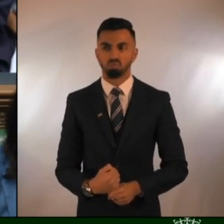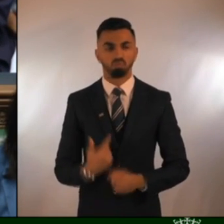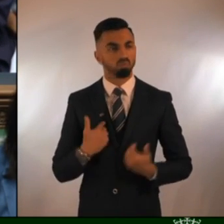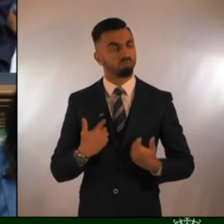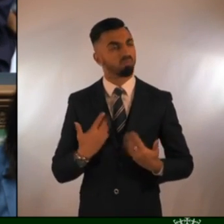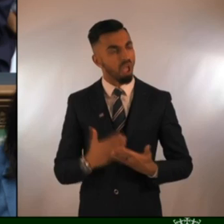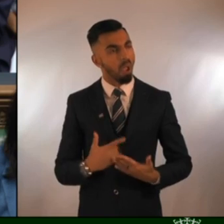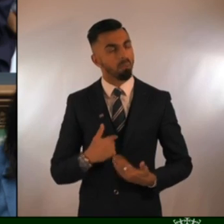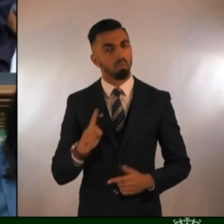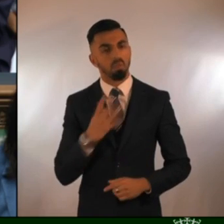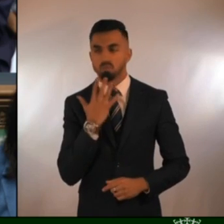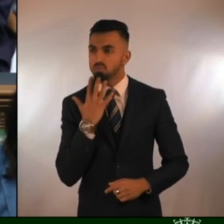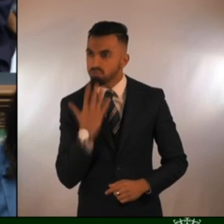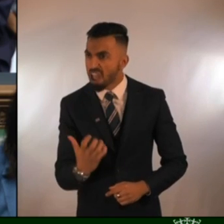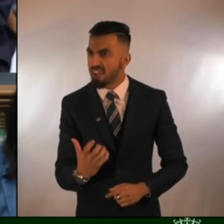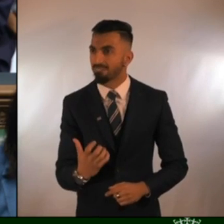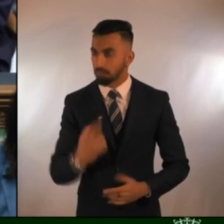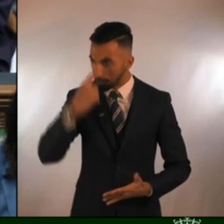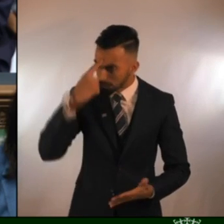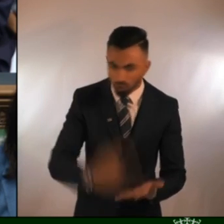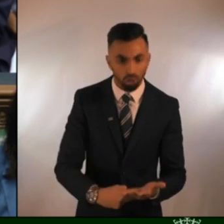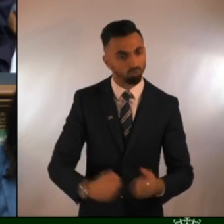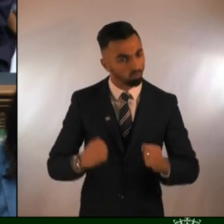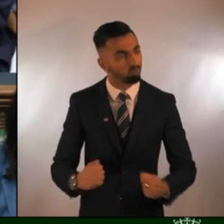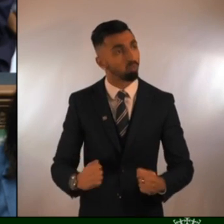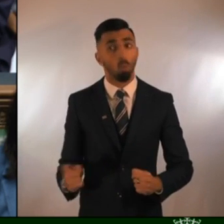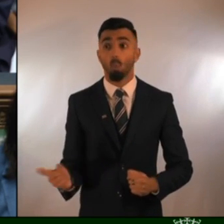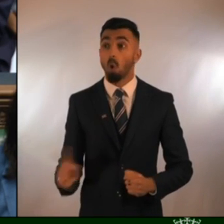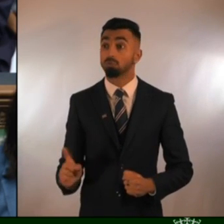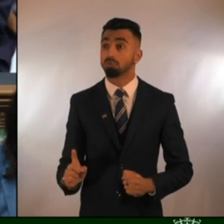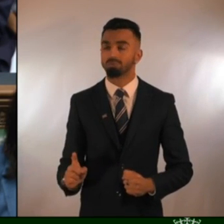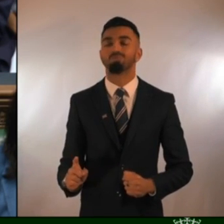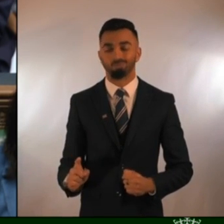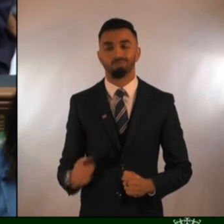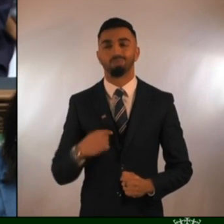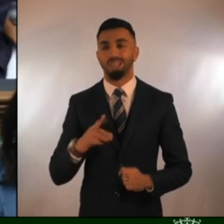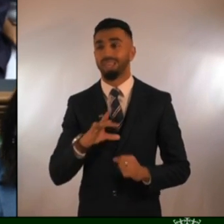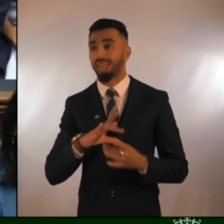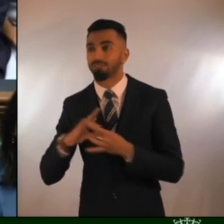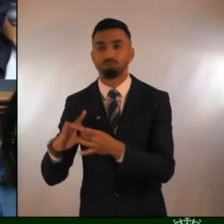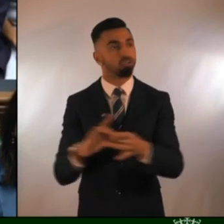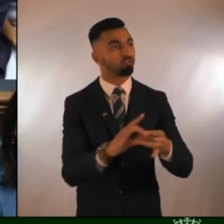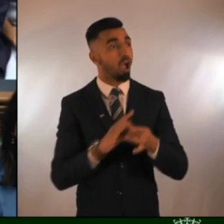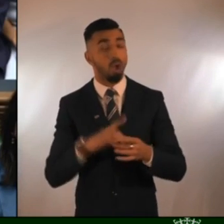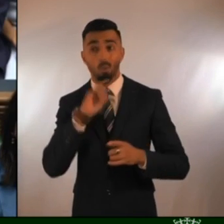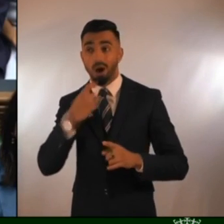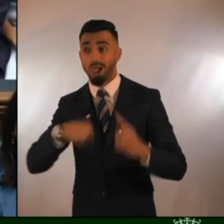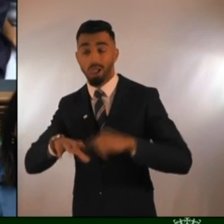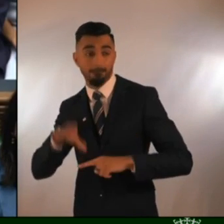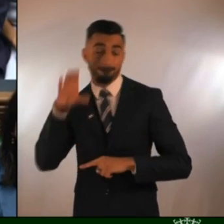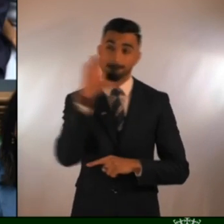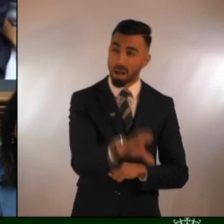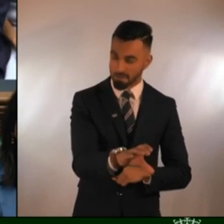We are investing in world-class infrastructure and to lead the world in the industries and technologies of the future. The